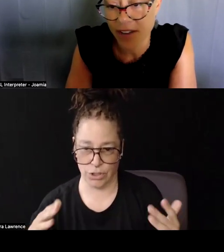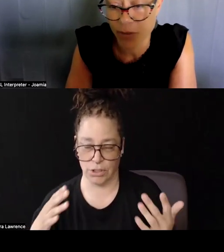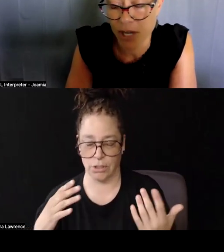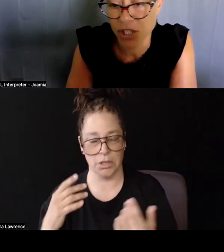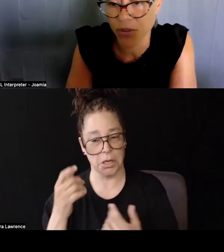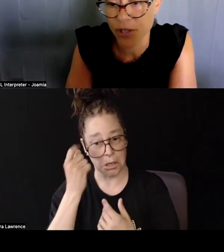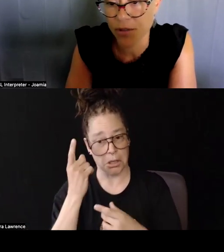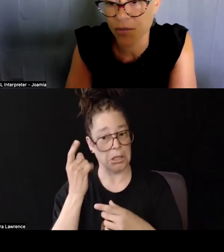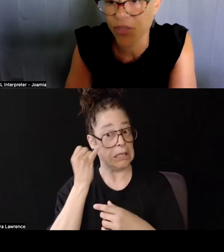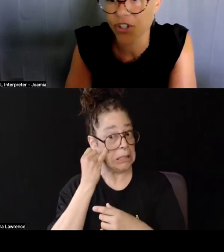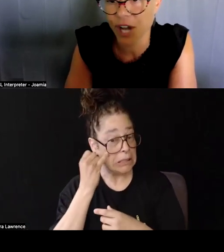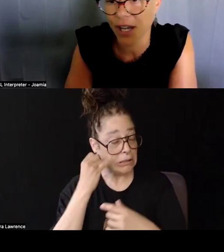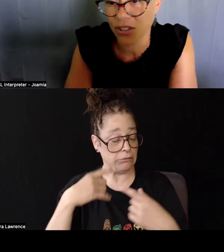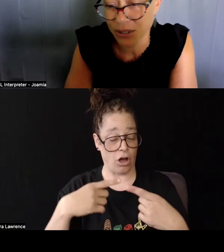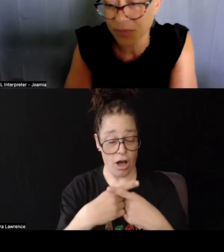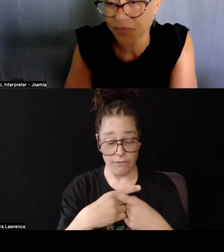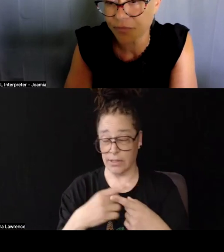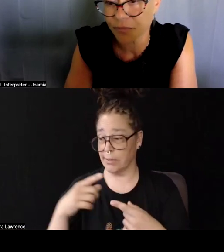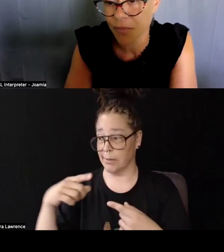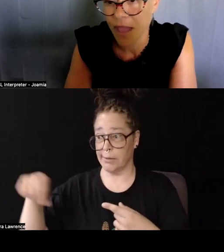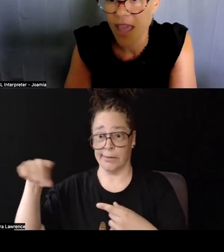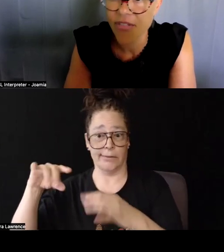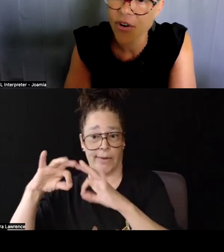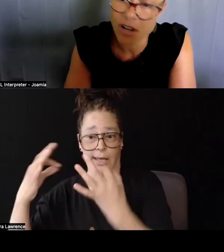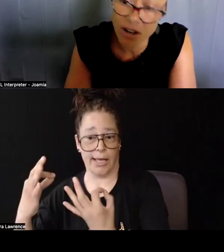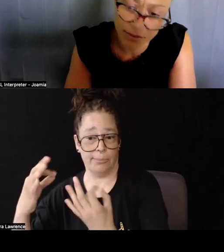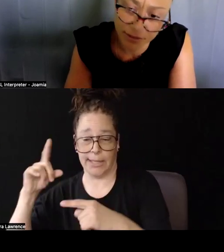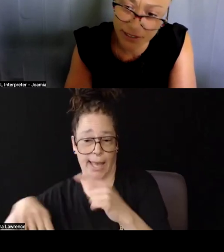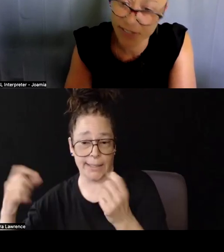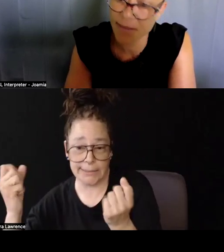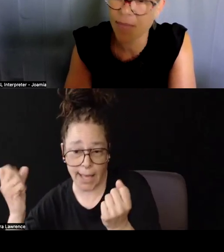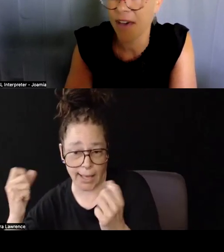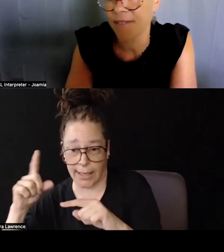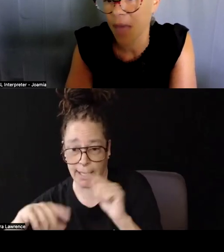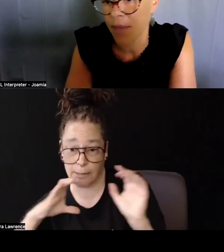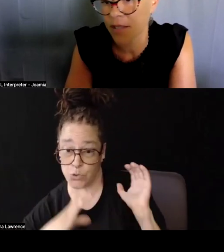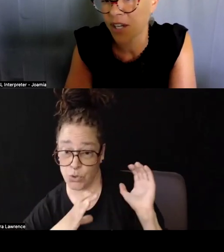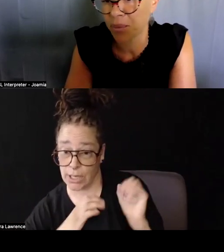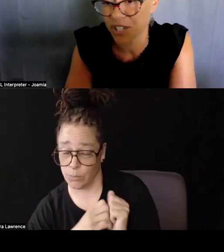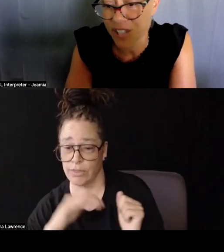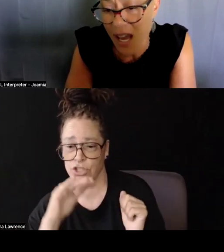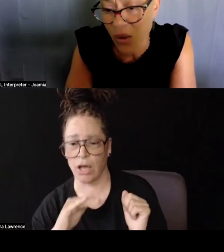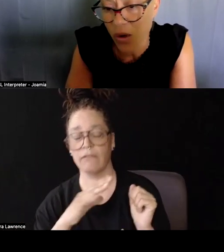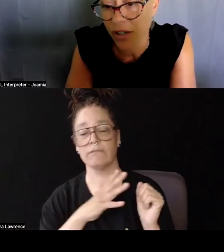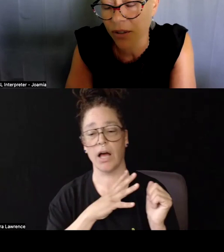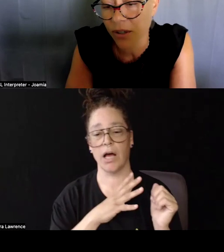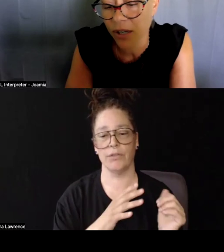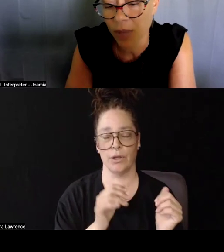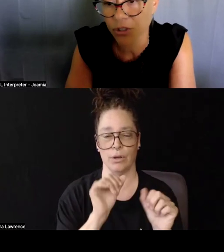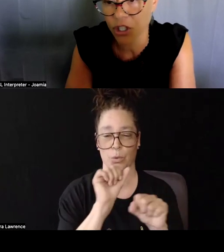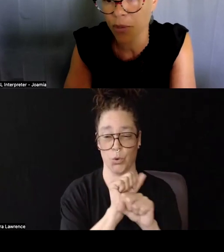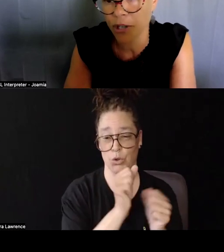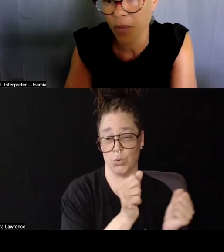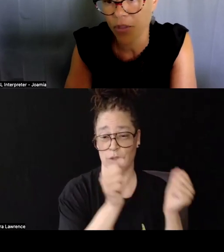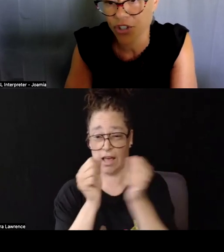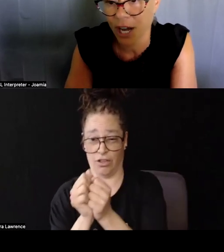share that information with their child. If there is a conflict, if maybe that family is unable to sign or